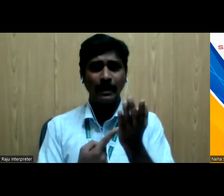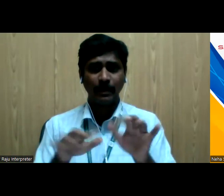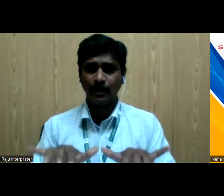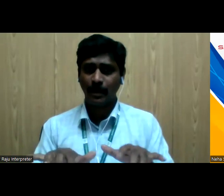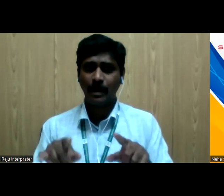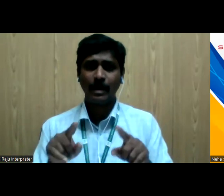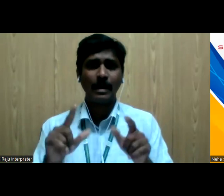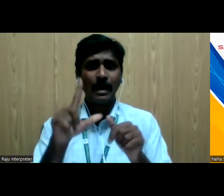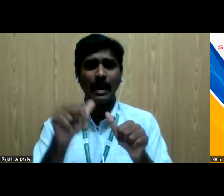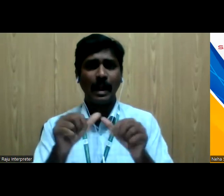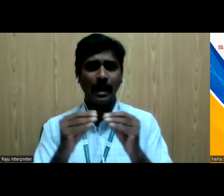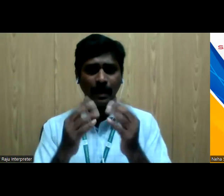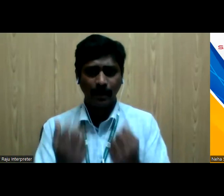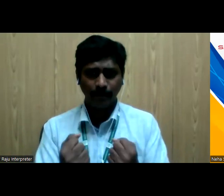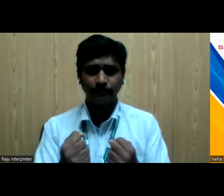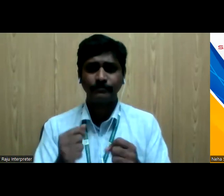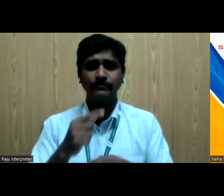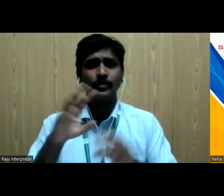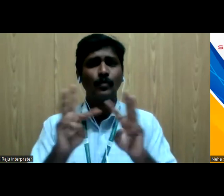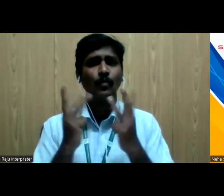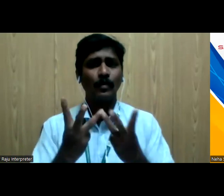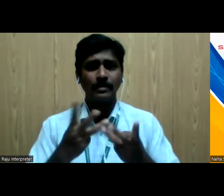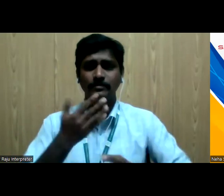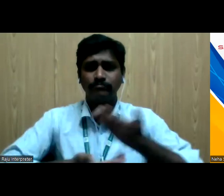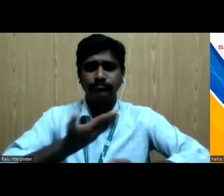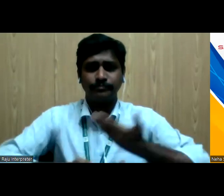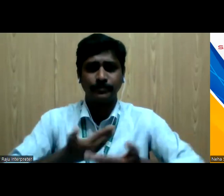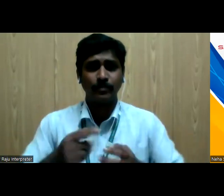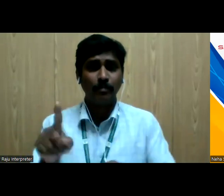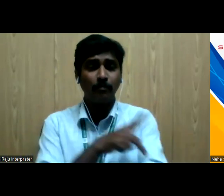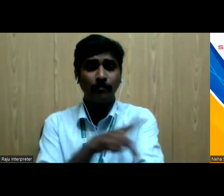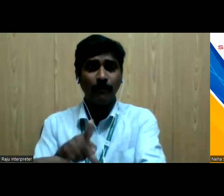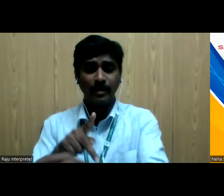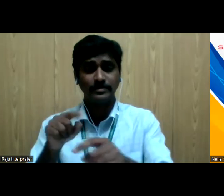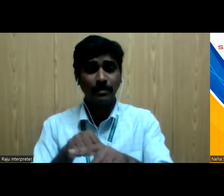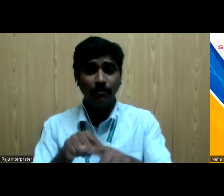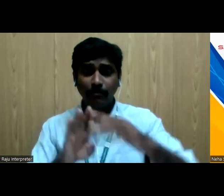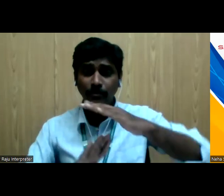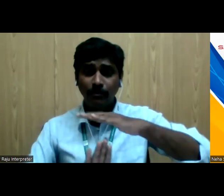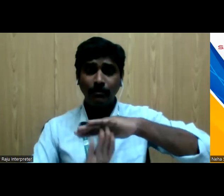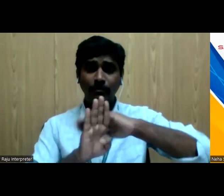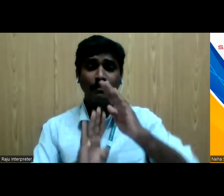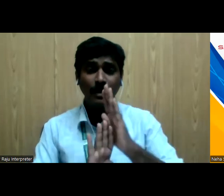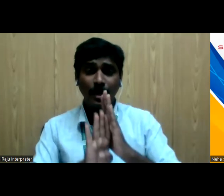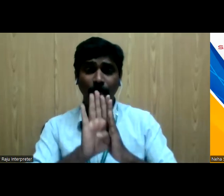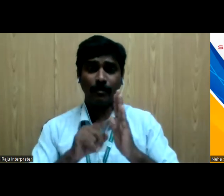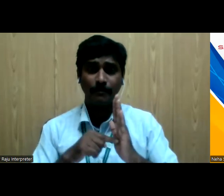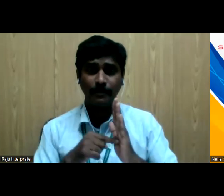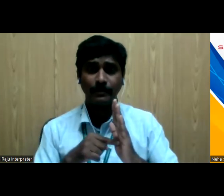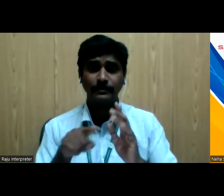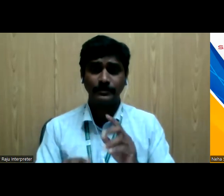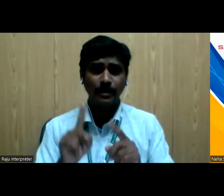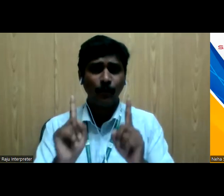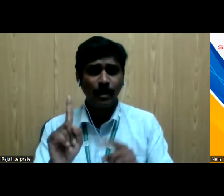resource centers to offer workshops to teachers for their professional development. In addition, one of our partner implemented